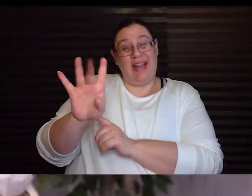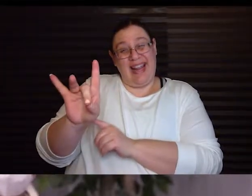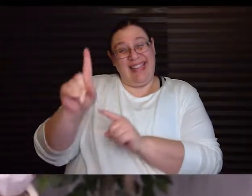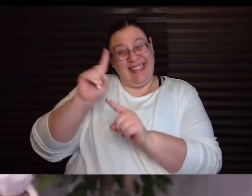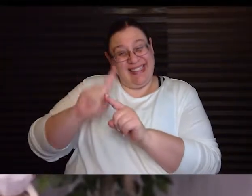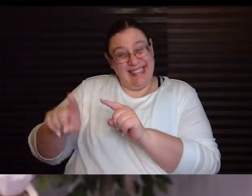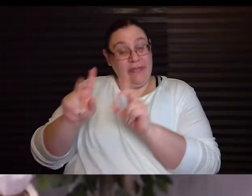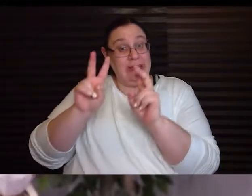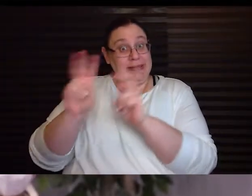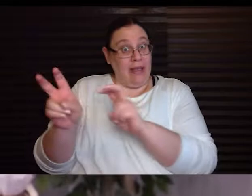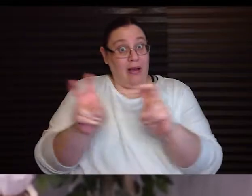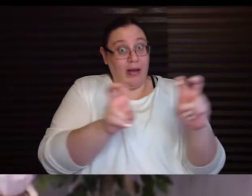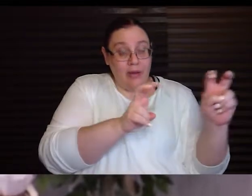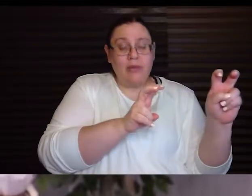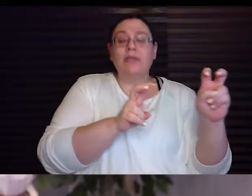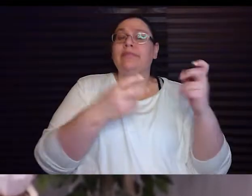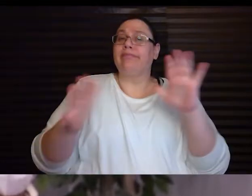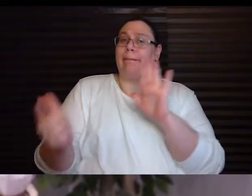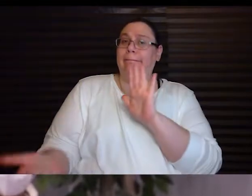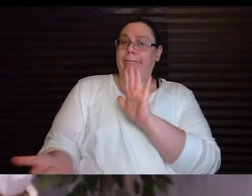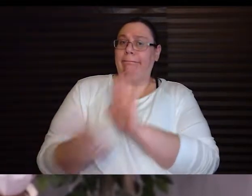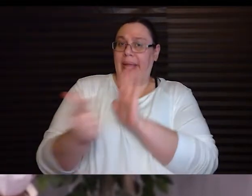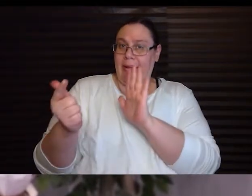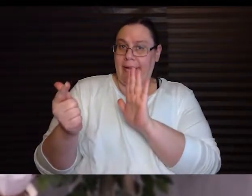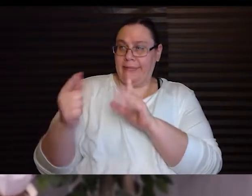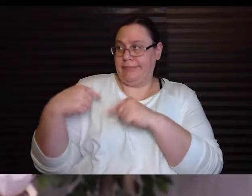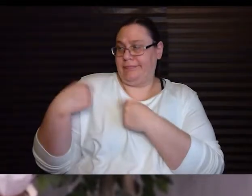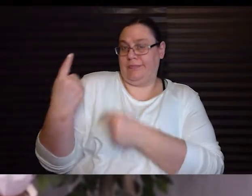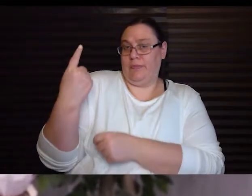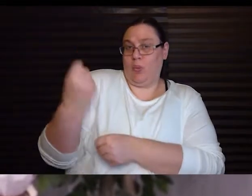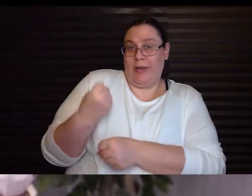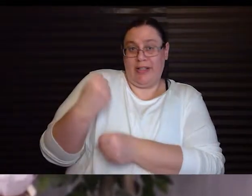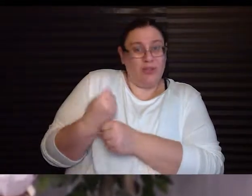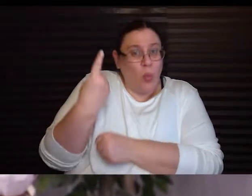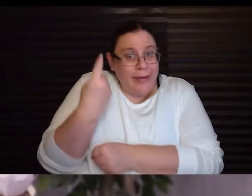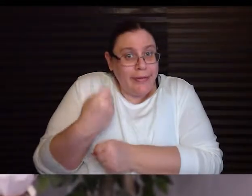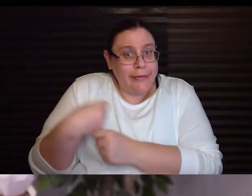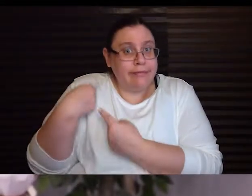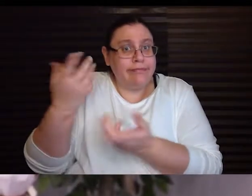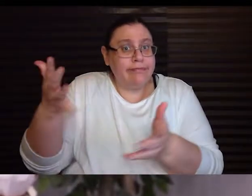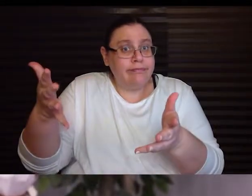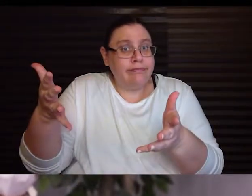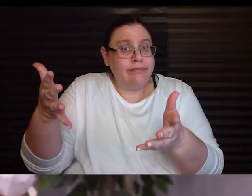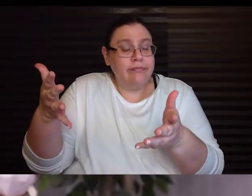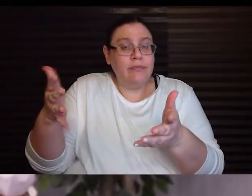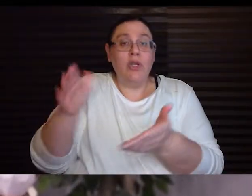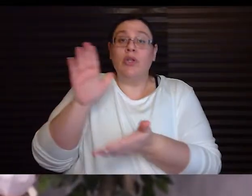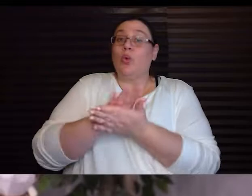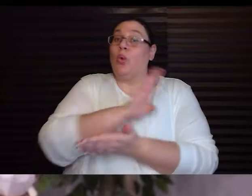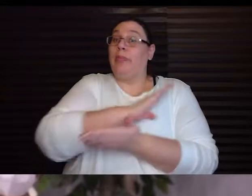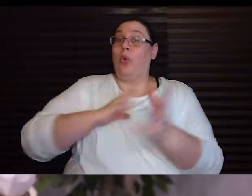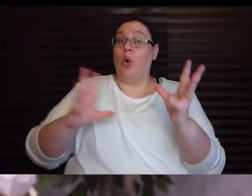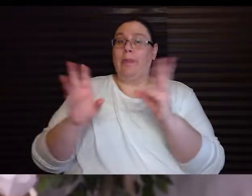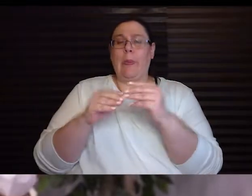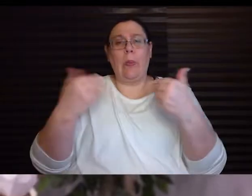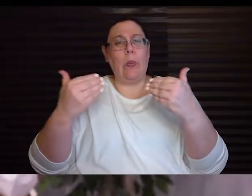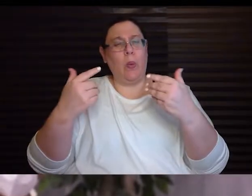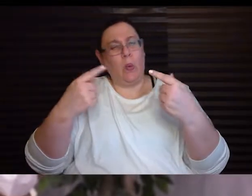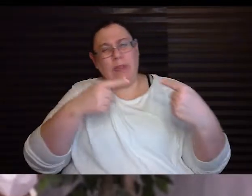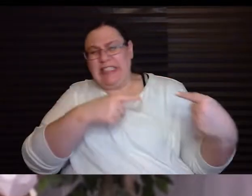1,648 individual titles have been banned in the past year alone. School board meetings have